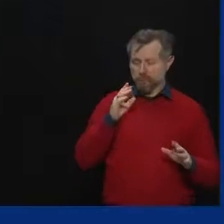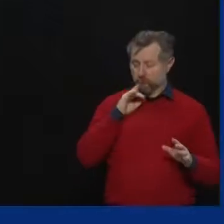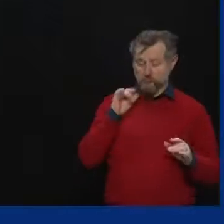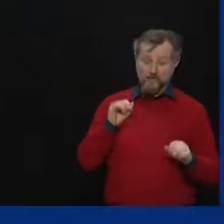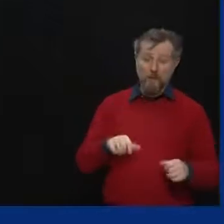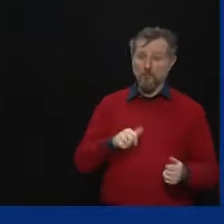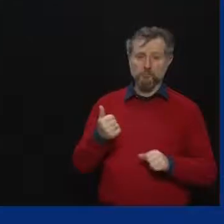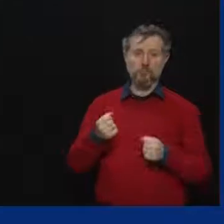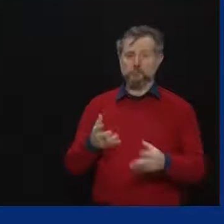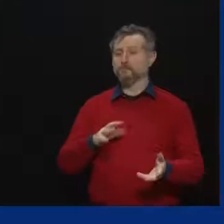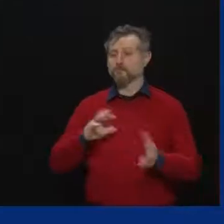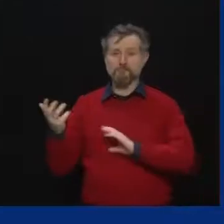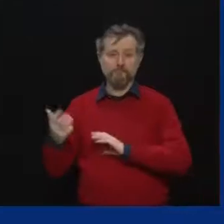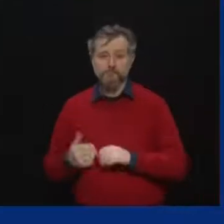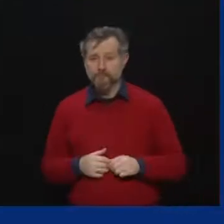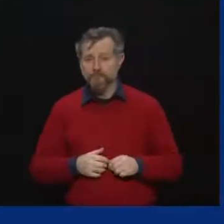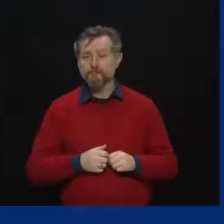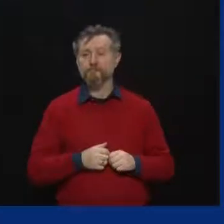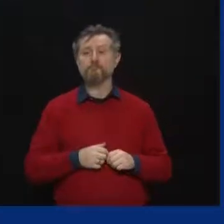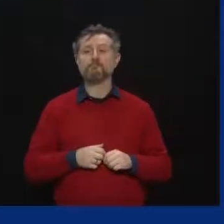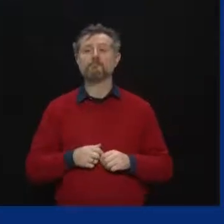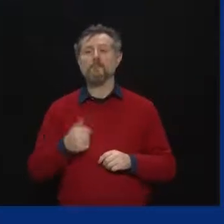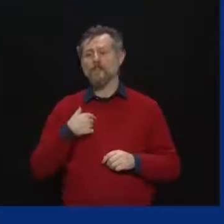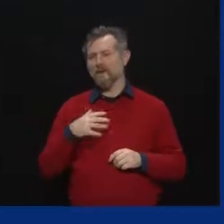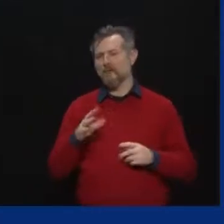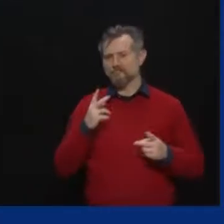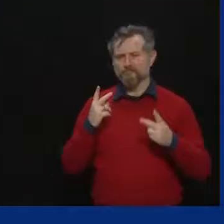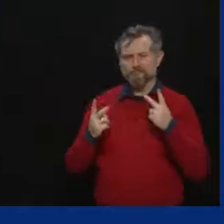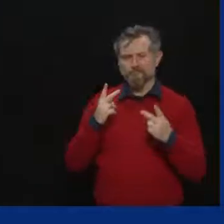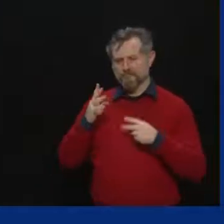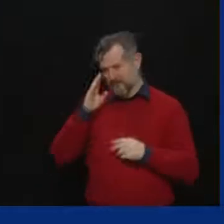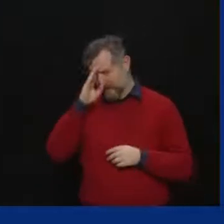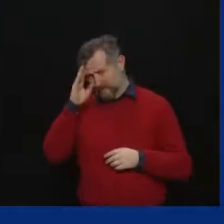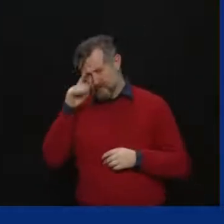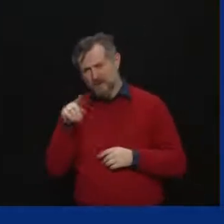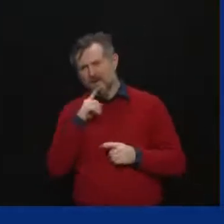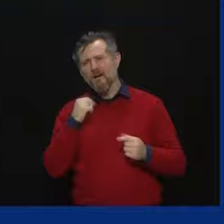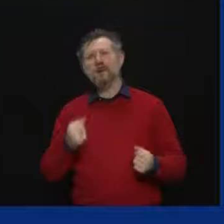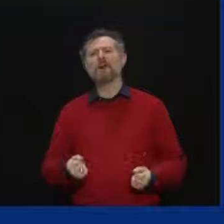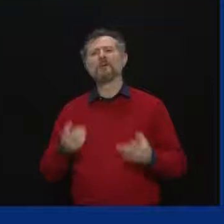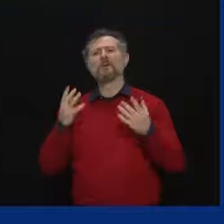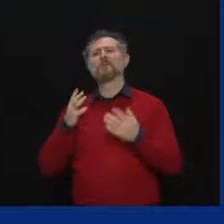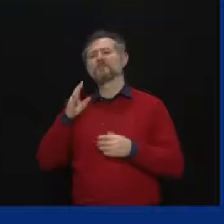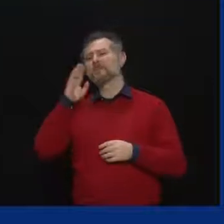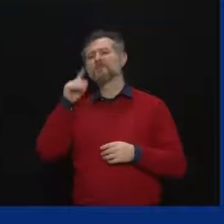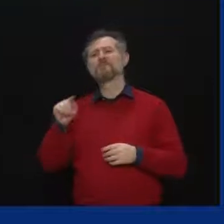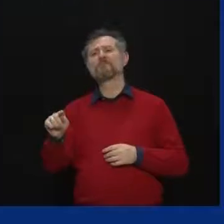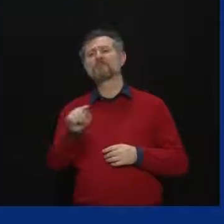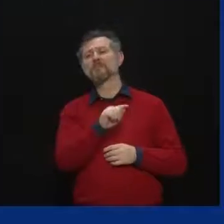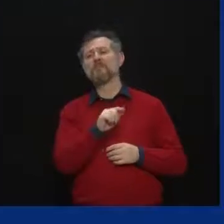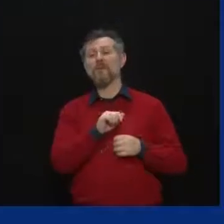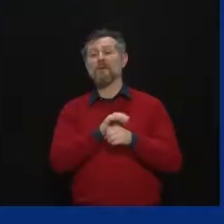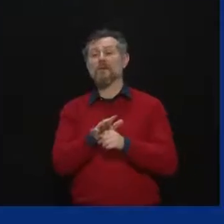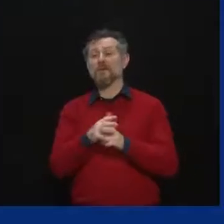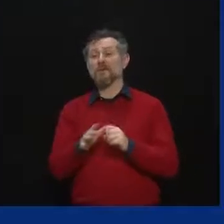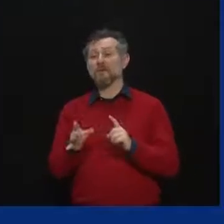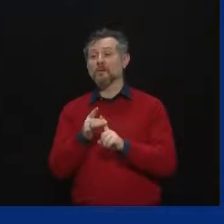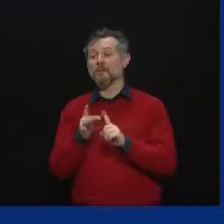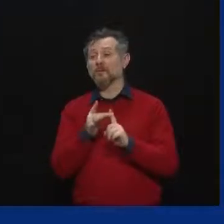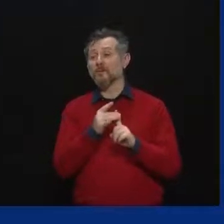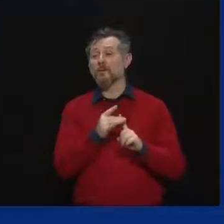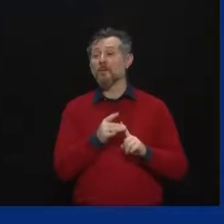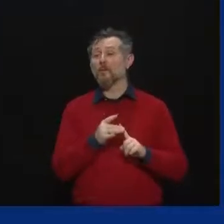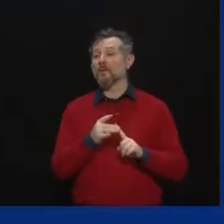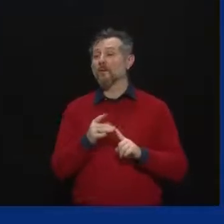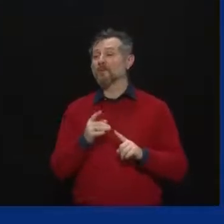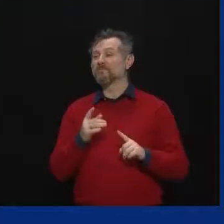As we saw in some of the hospitals I visited and talked about today, the number of people hospitalized from COVID is going up, but if they can suspend elective